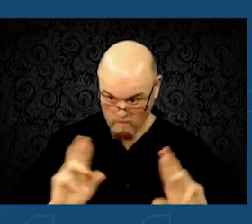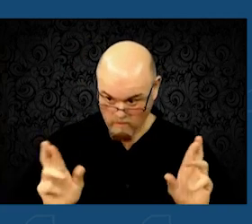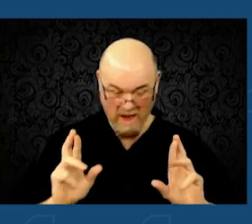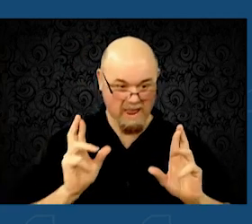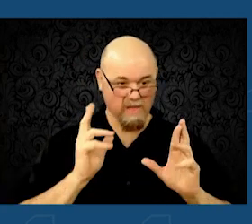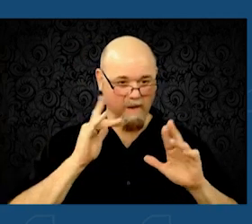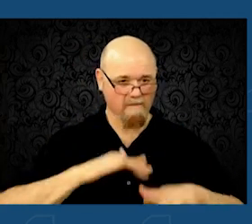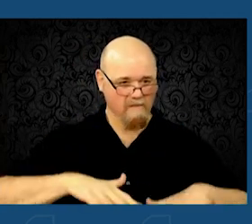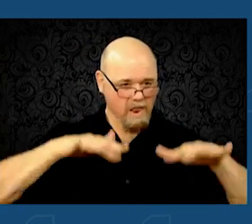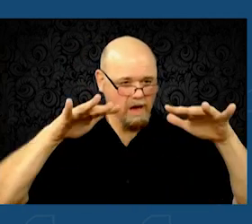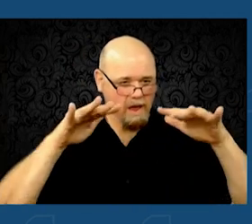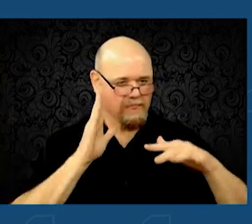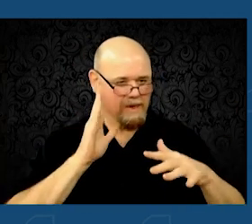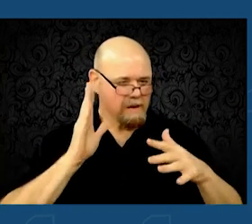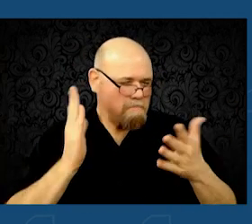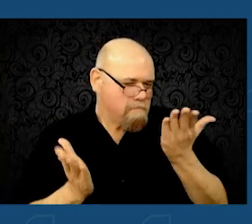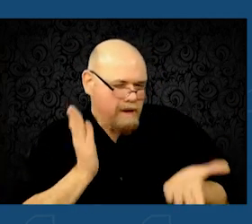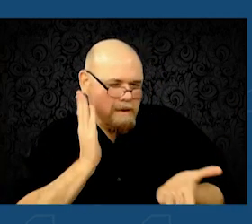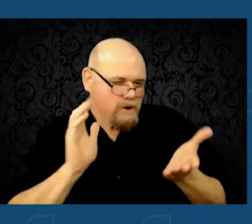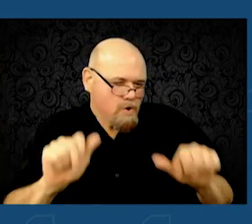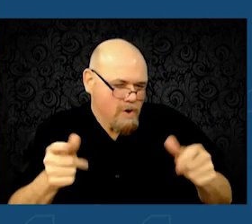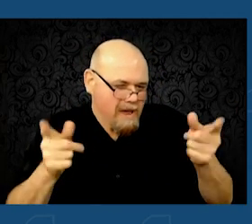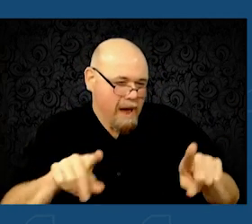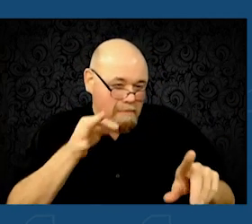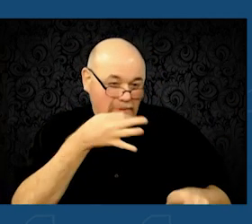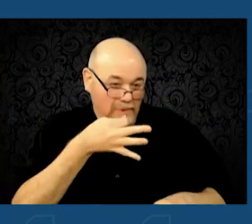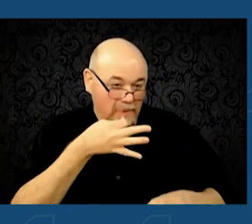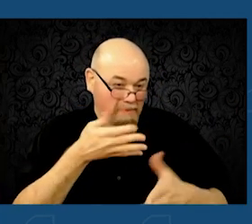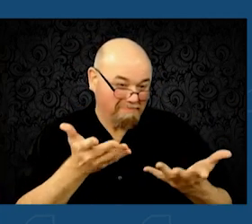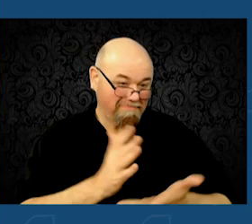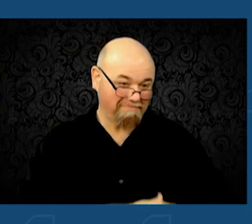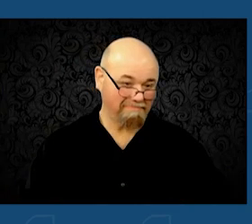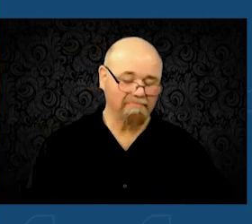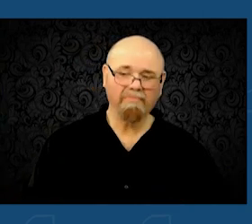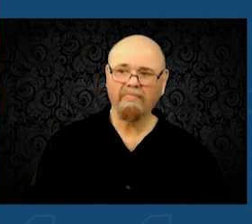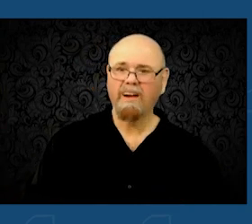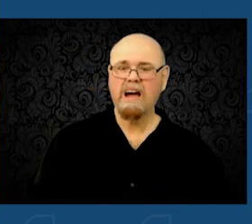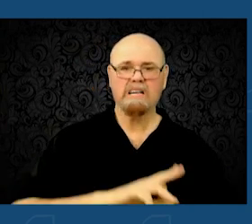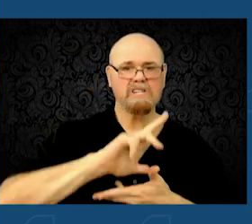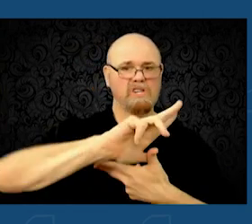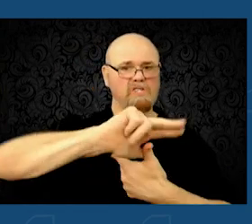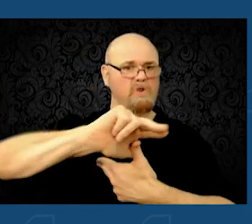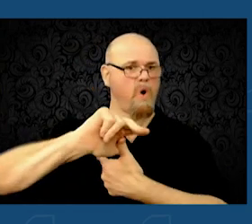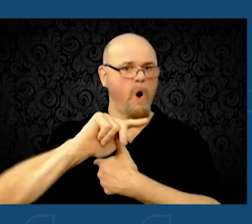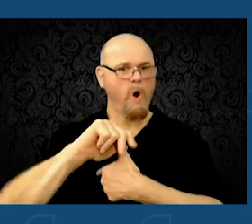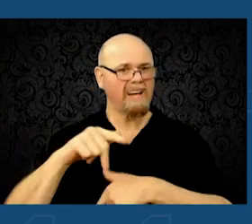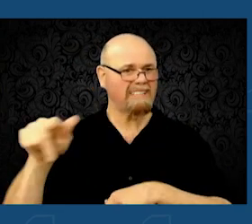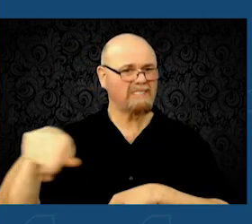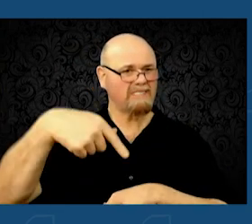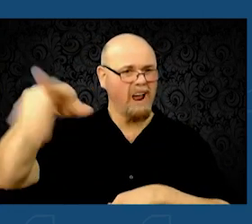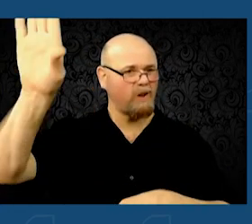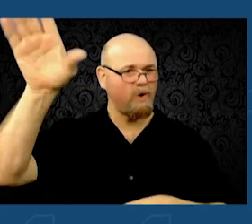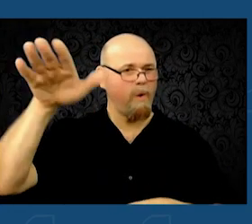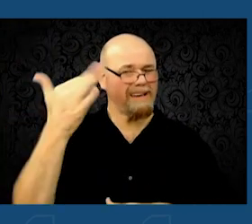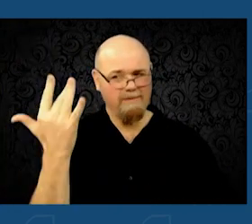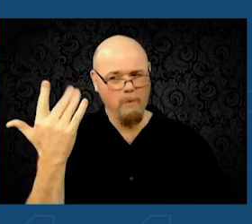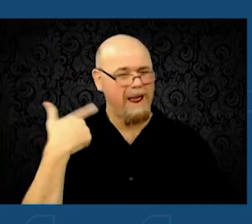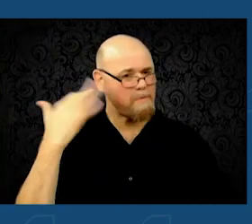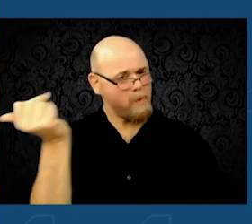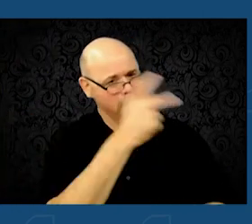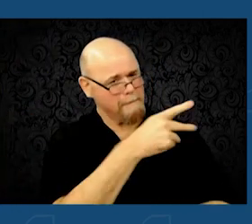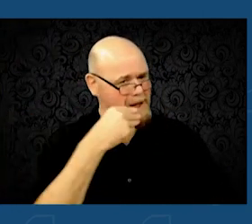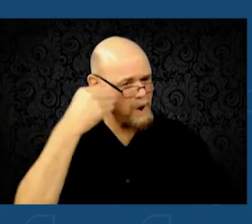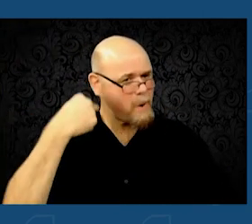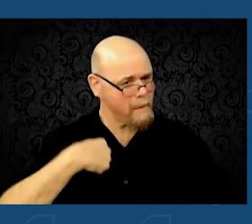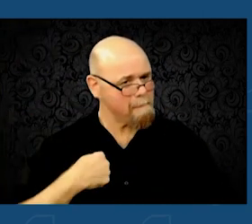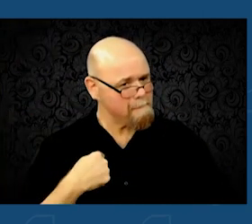we think could happen imminently. But I said, that hurricane's got to wait because I'm getting back home. because I